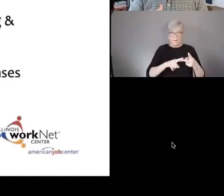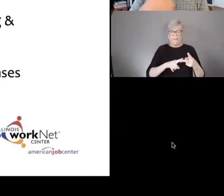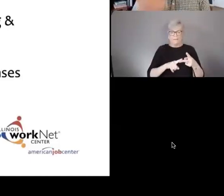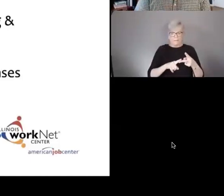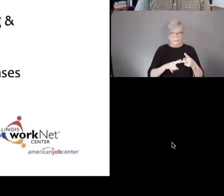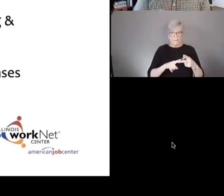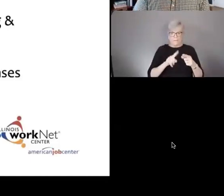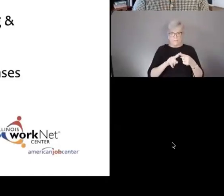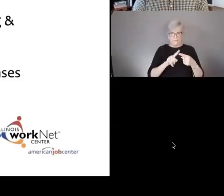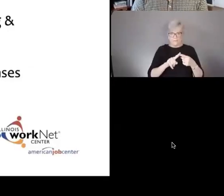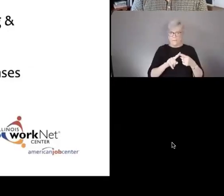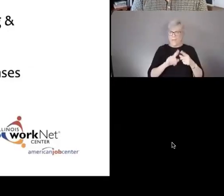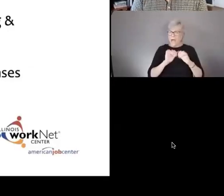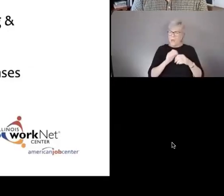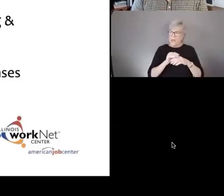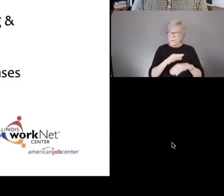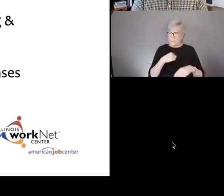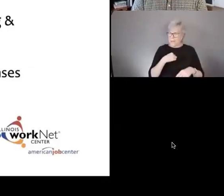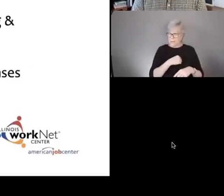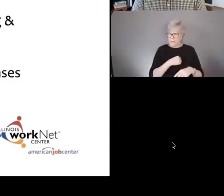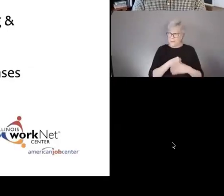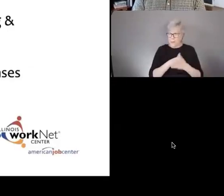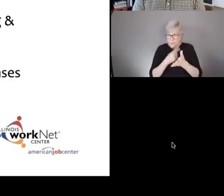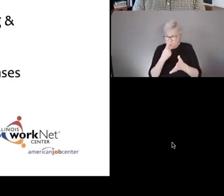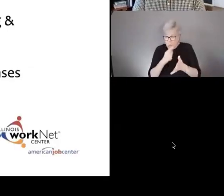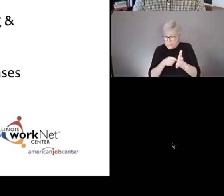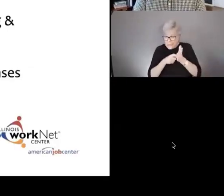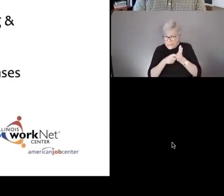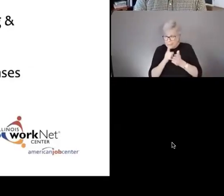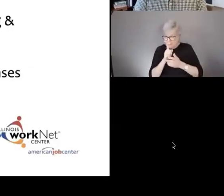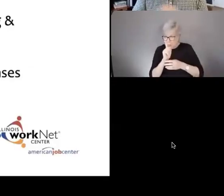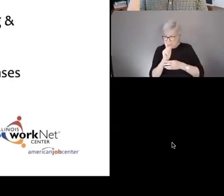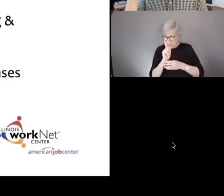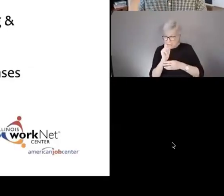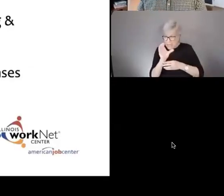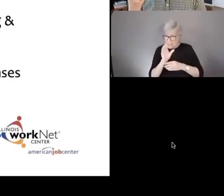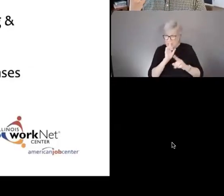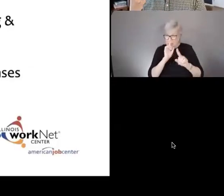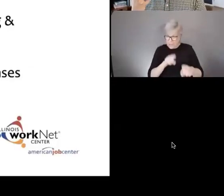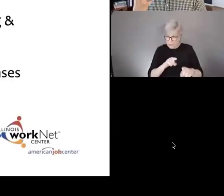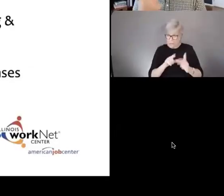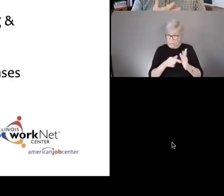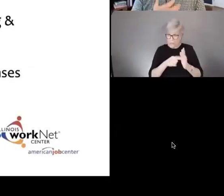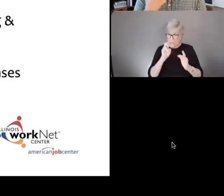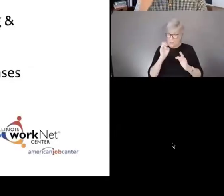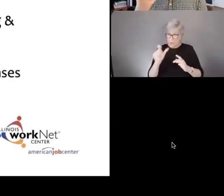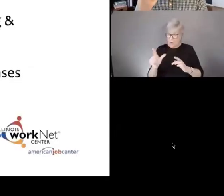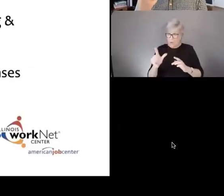I want to take a second and have you answer this poll because I think it's important that we humanize our